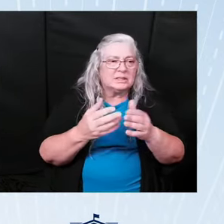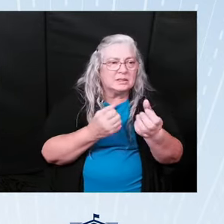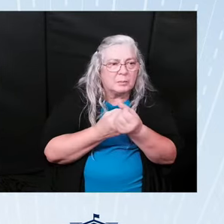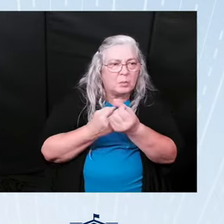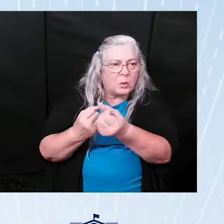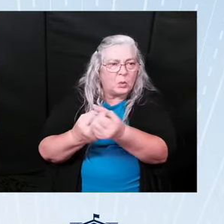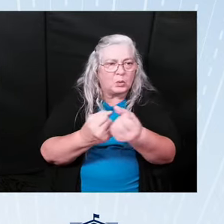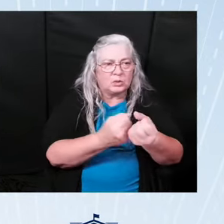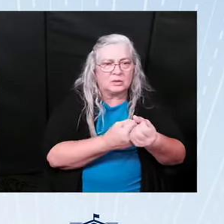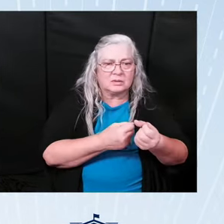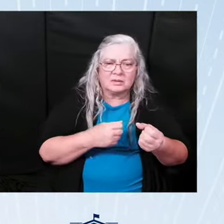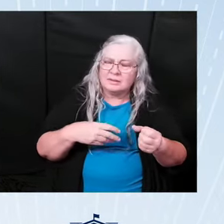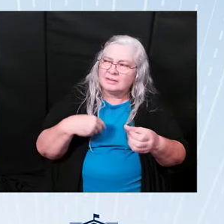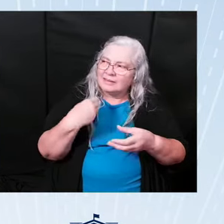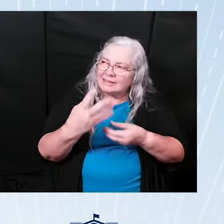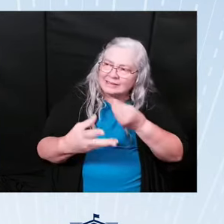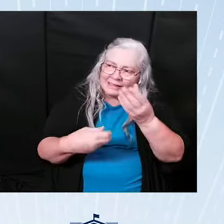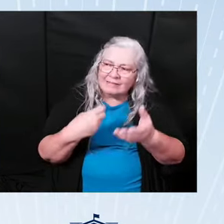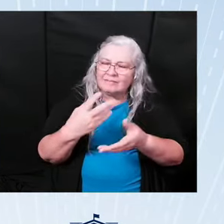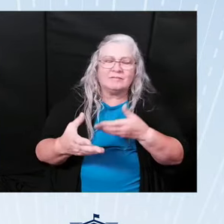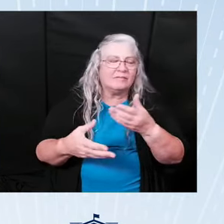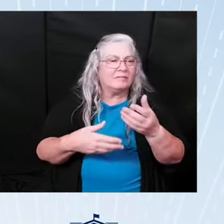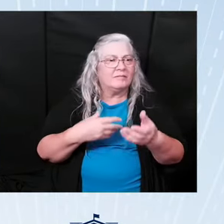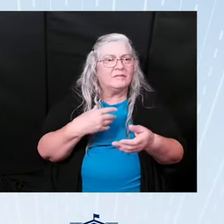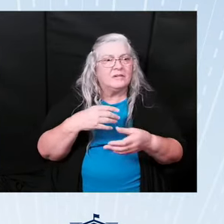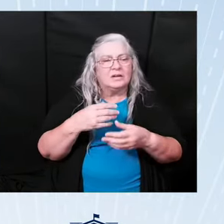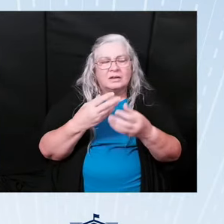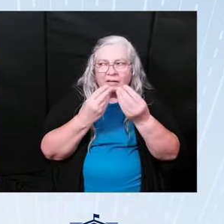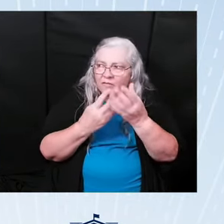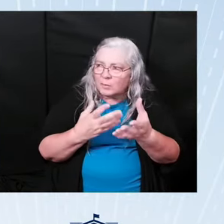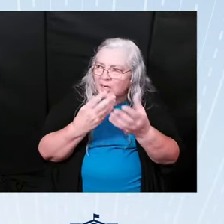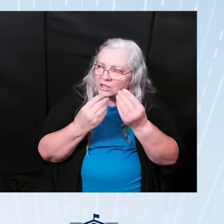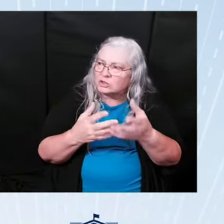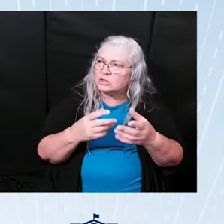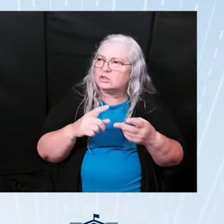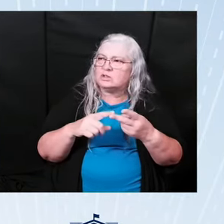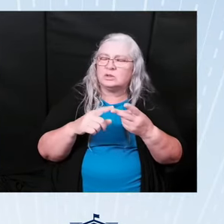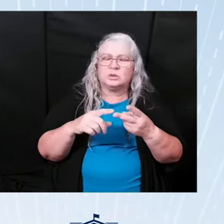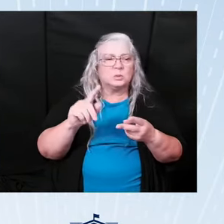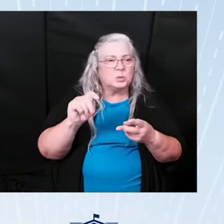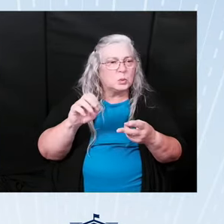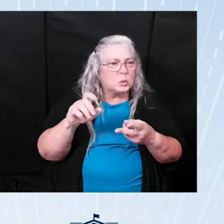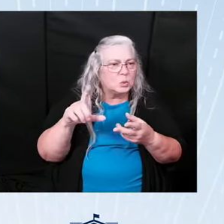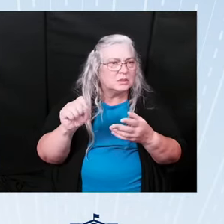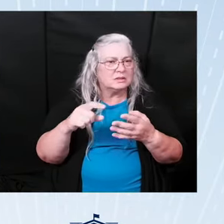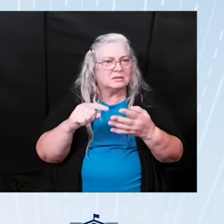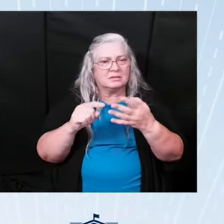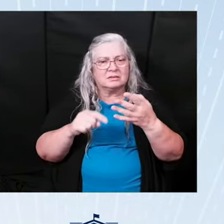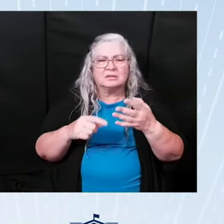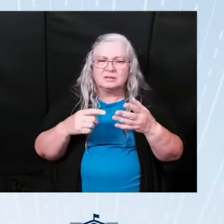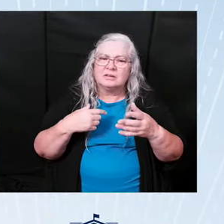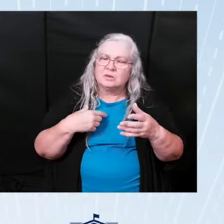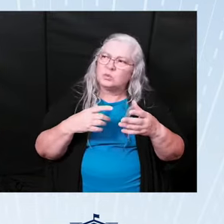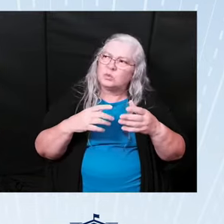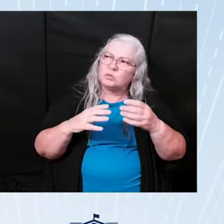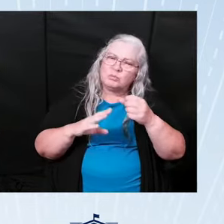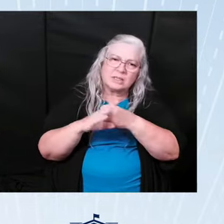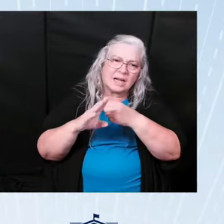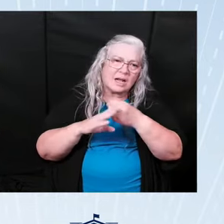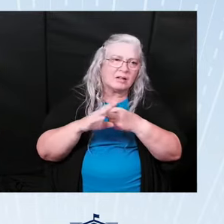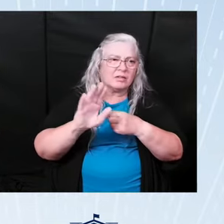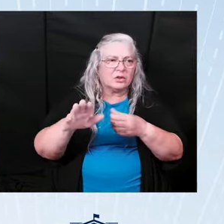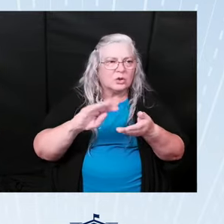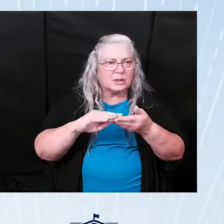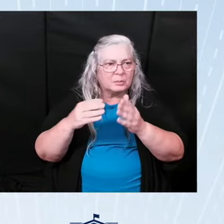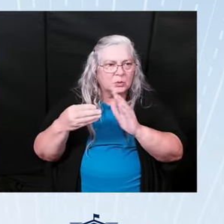resilient, and more equitable. The Inflation Reduction Act, passed more than just over a year ago, is at the center of